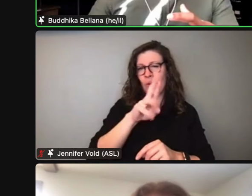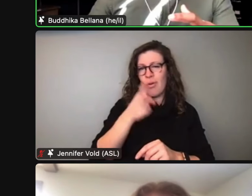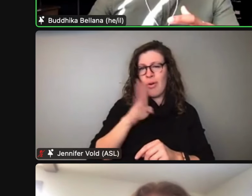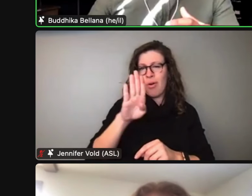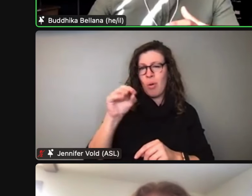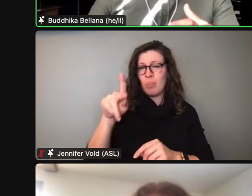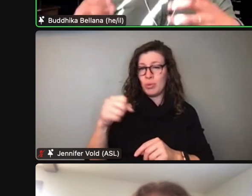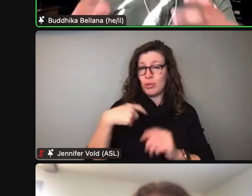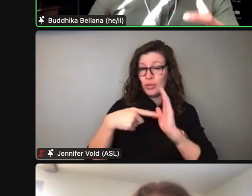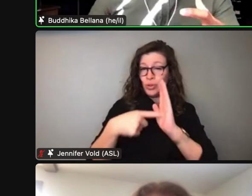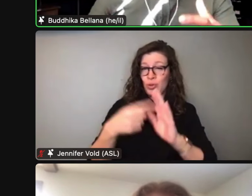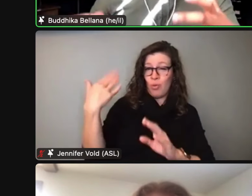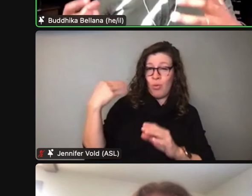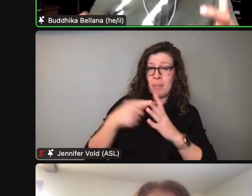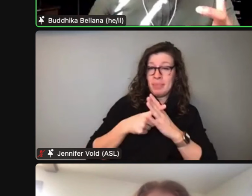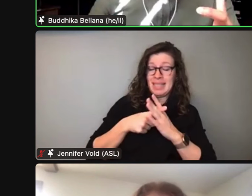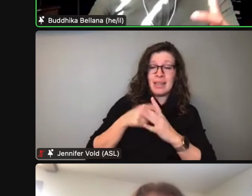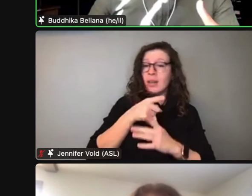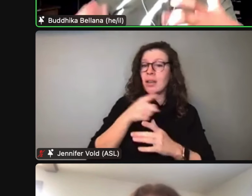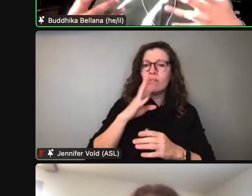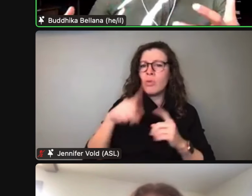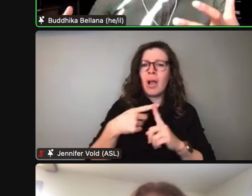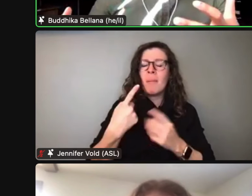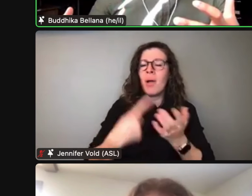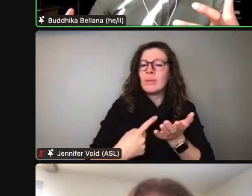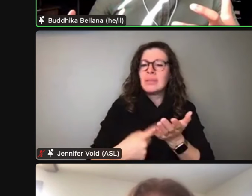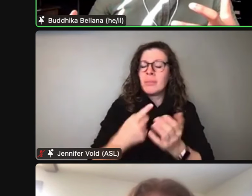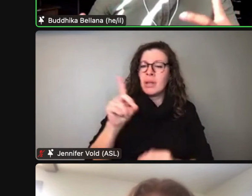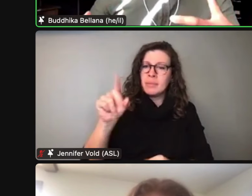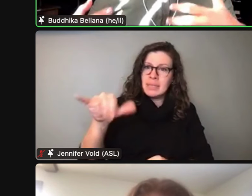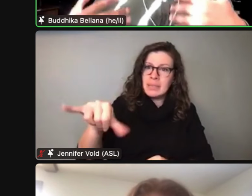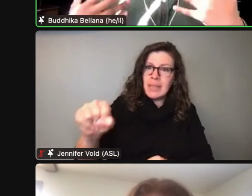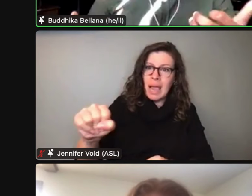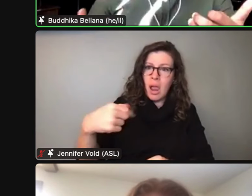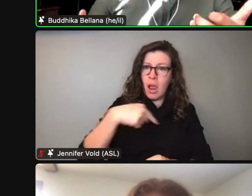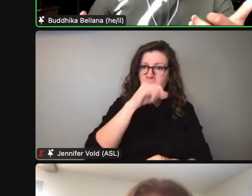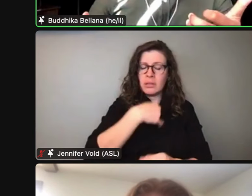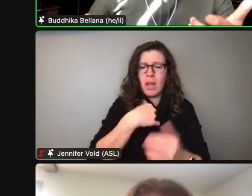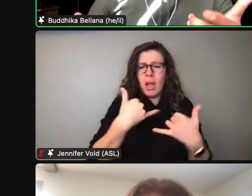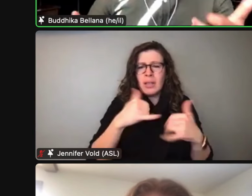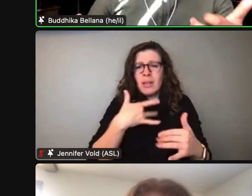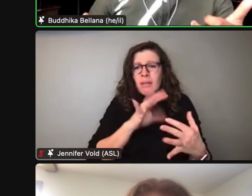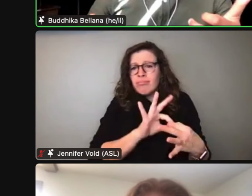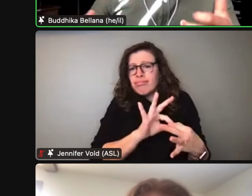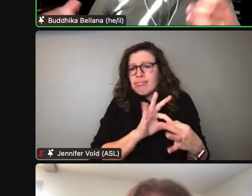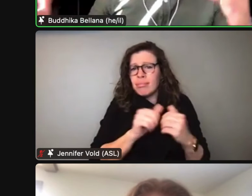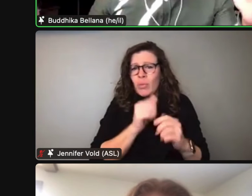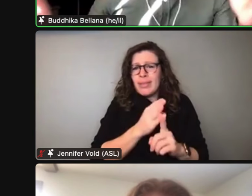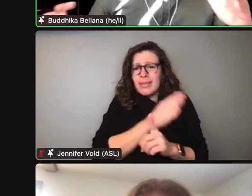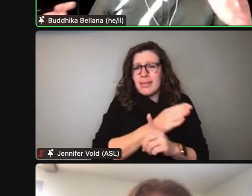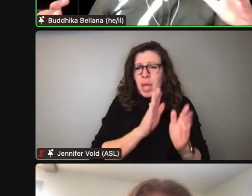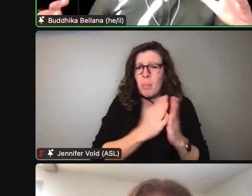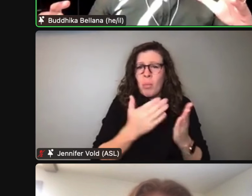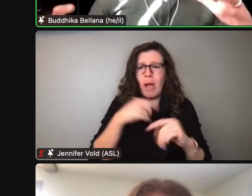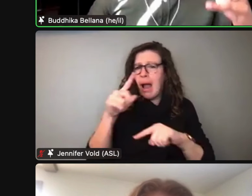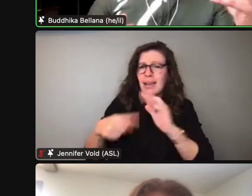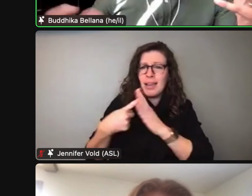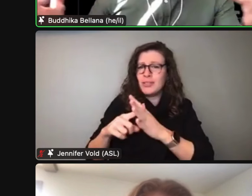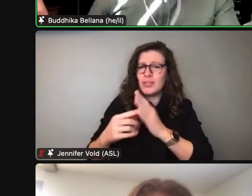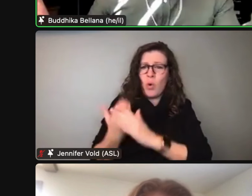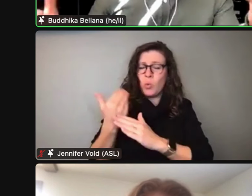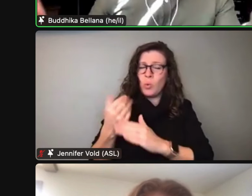people are talking about like minutes, sometimes days of a story persisting in your mind. And what we're able to show right now is like under 5